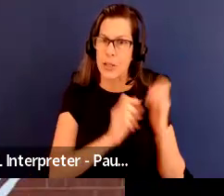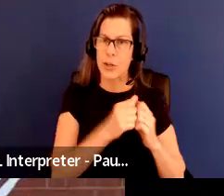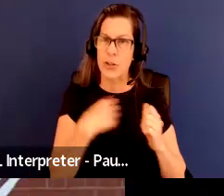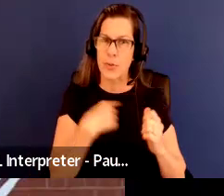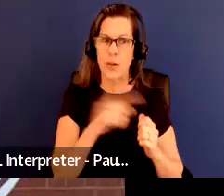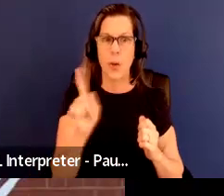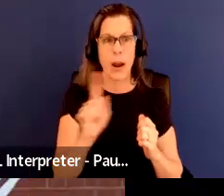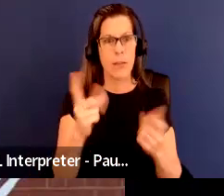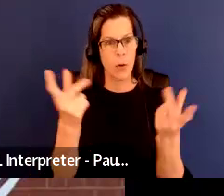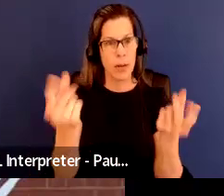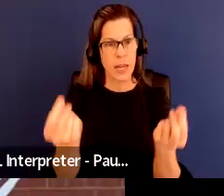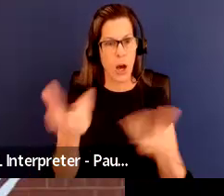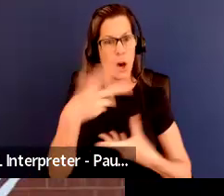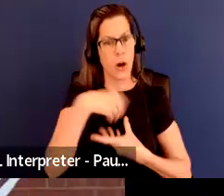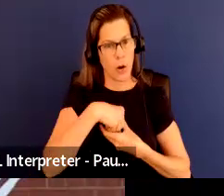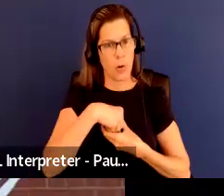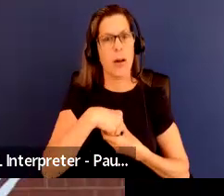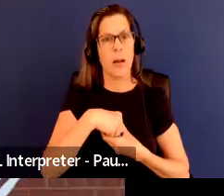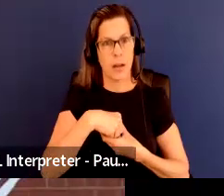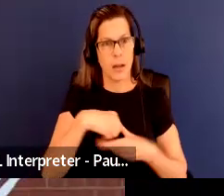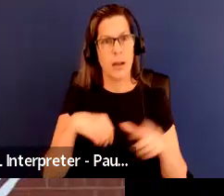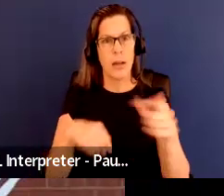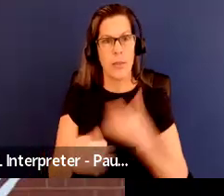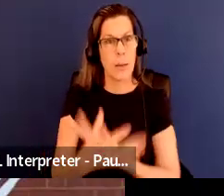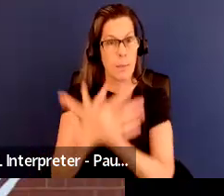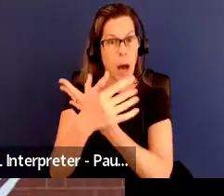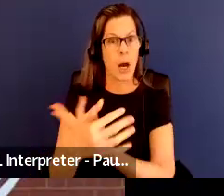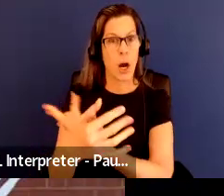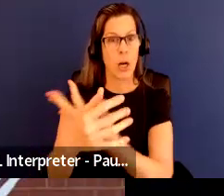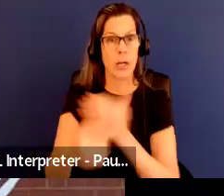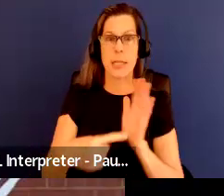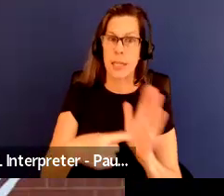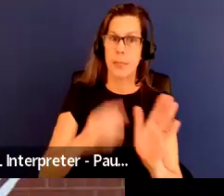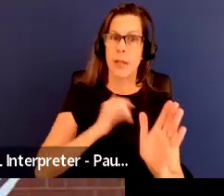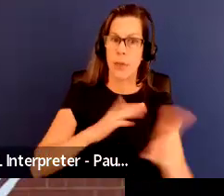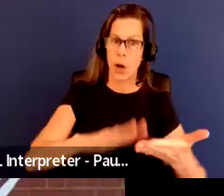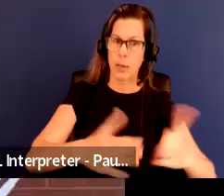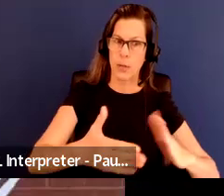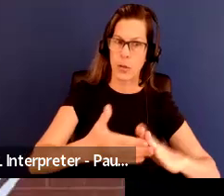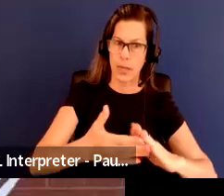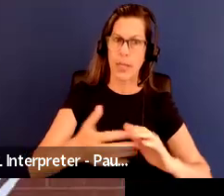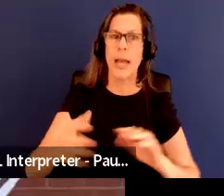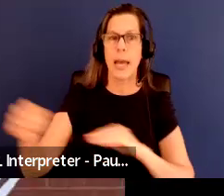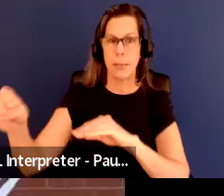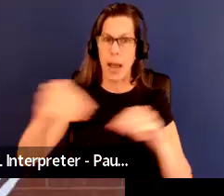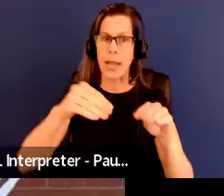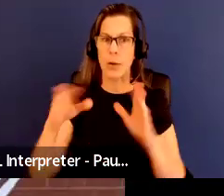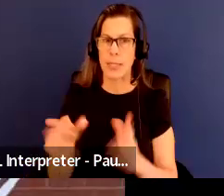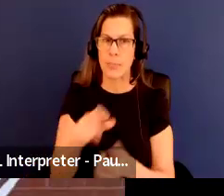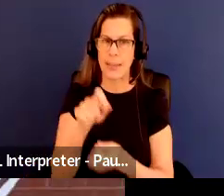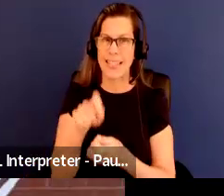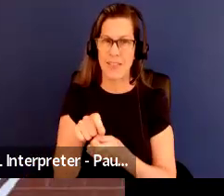the monarch is like our symbol of our community and of migrants specifically.